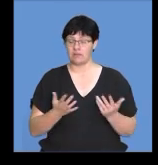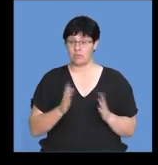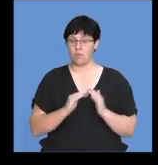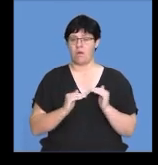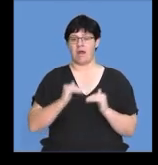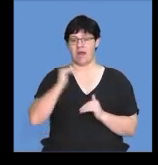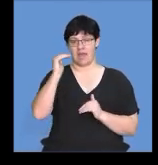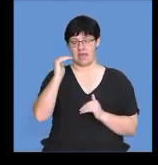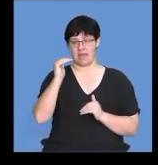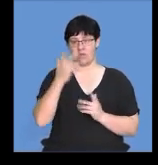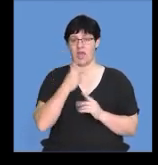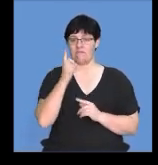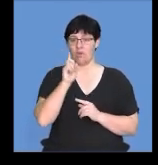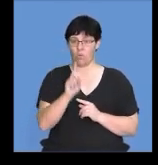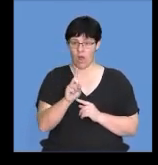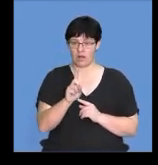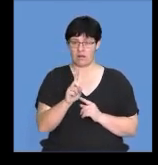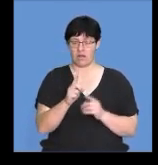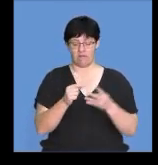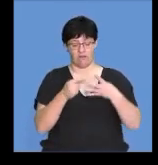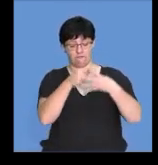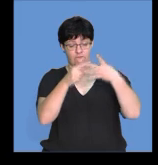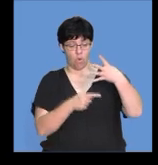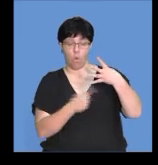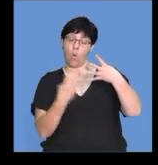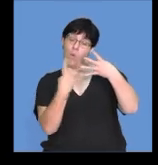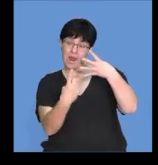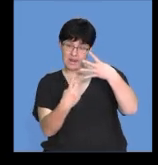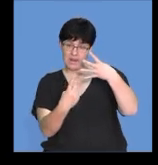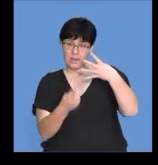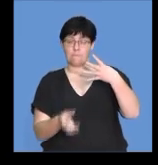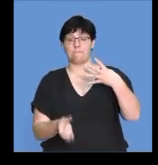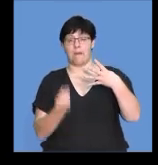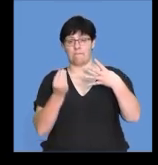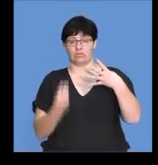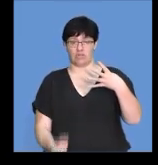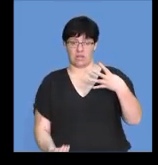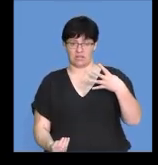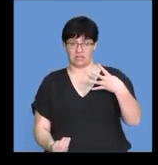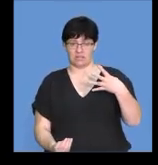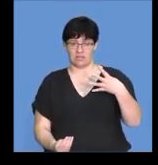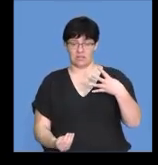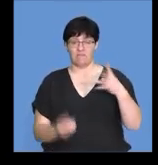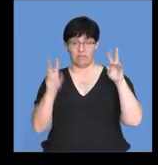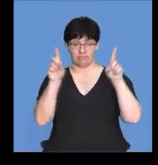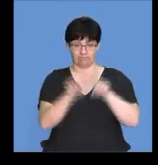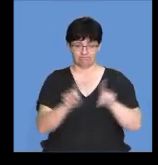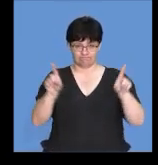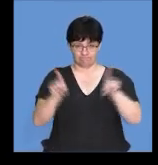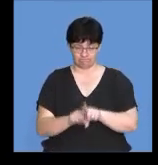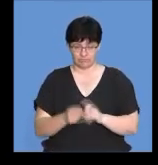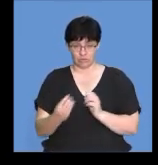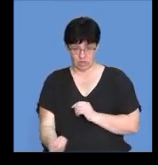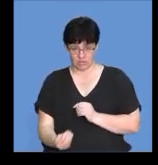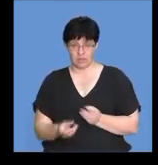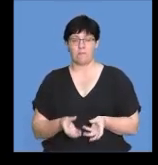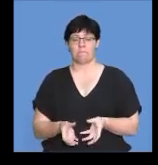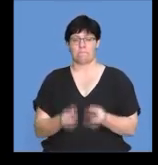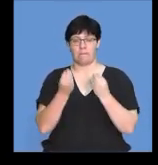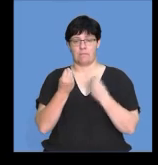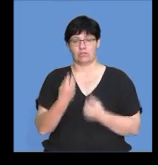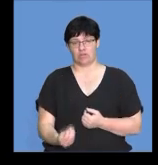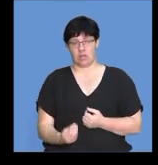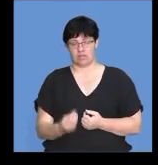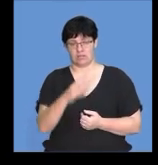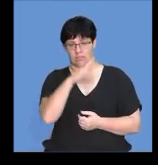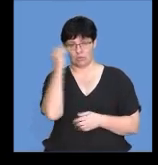high. You have a 1 in 4 possibility every time that these couples would have had a child to have that child.